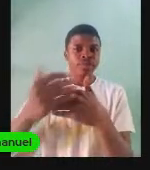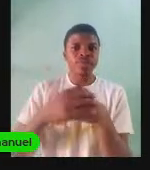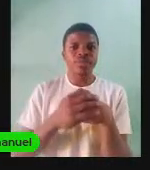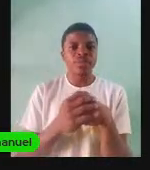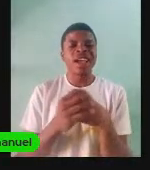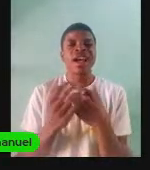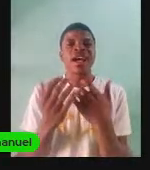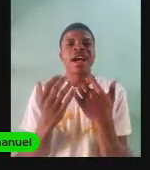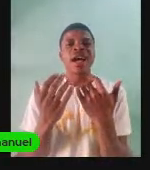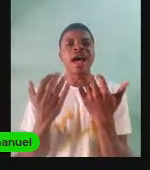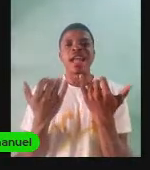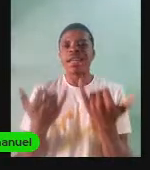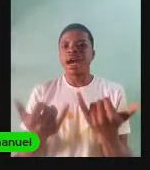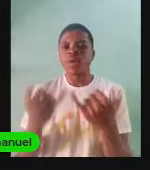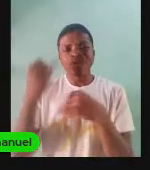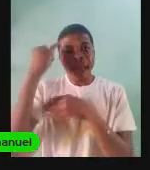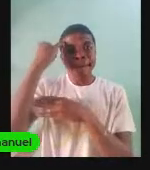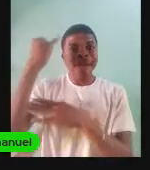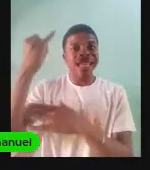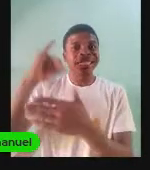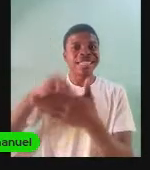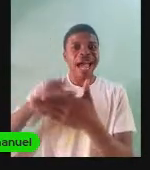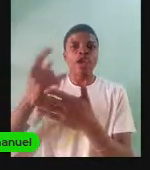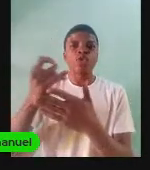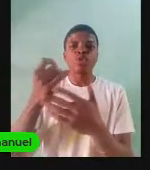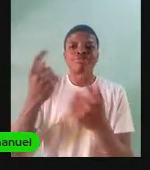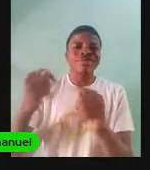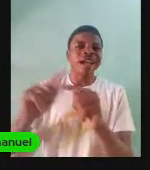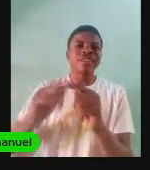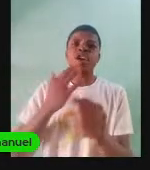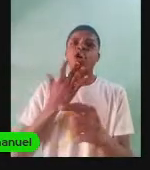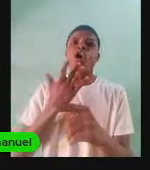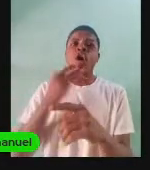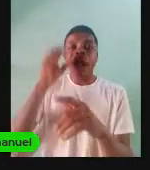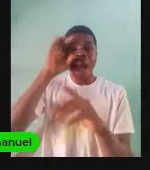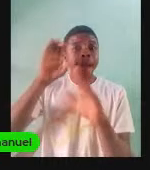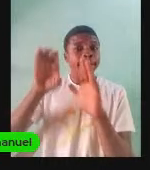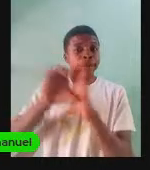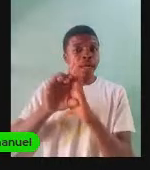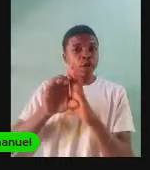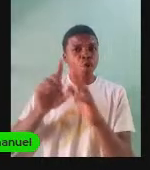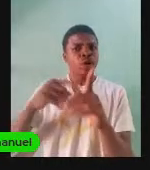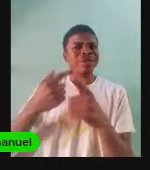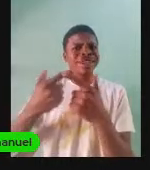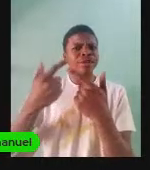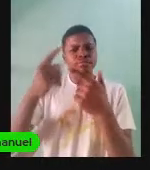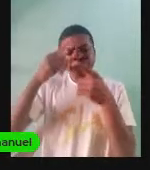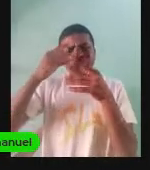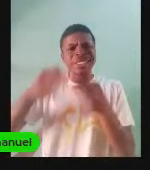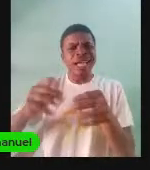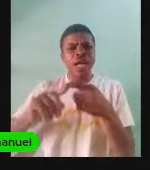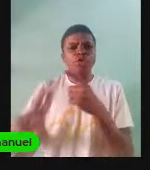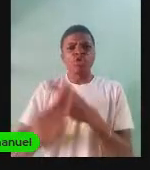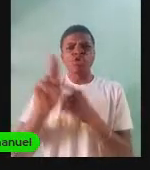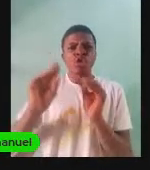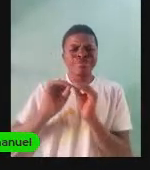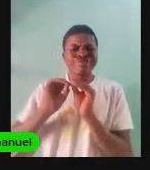Now, imagine you are coloring a picture and you decide to use your bright color on a special